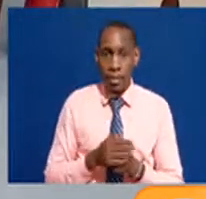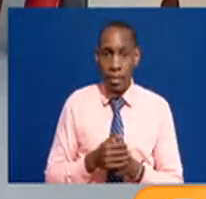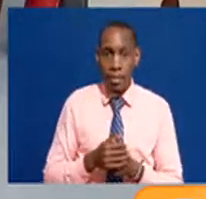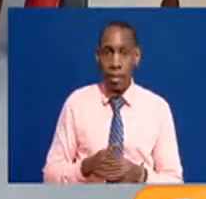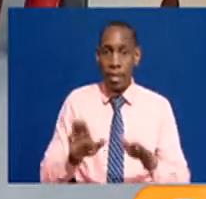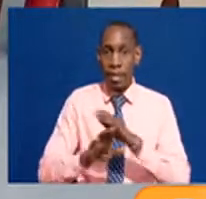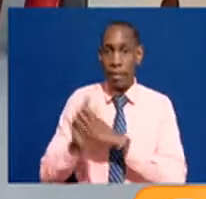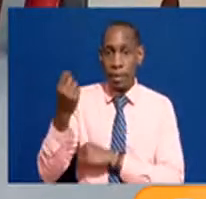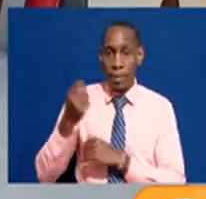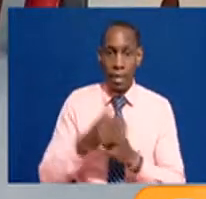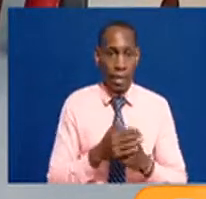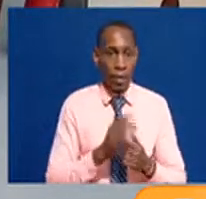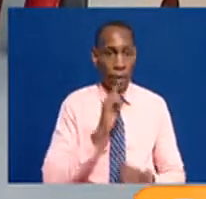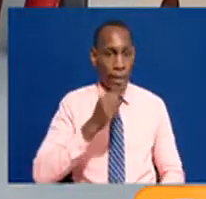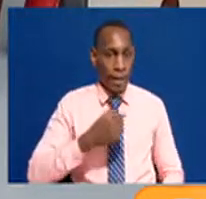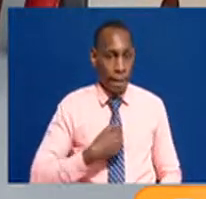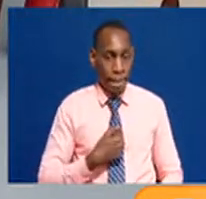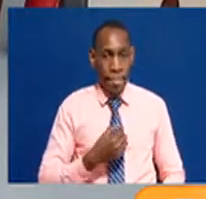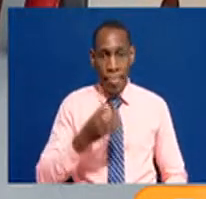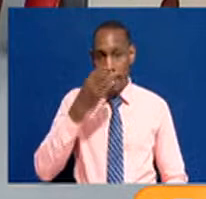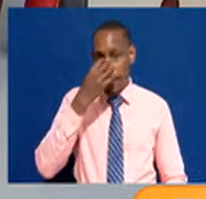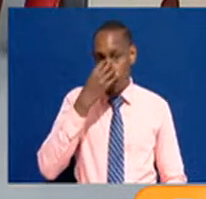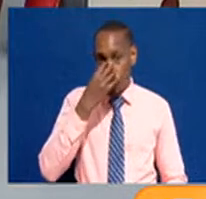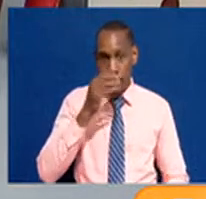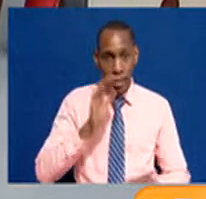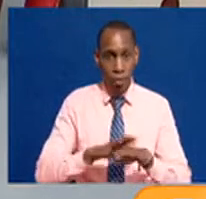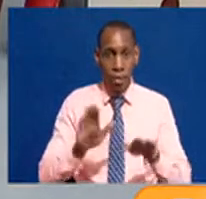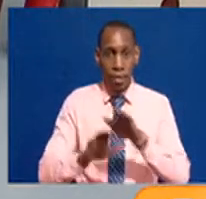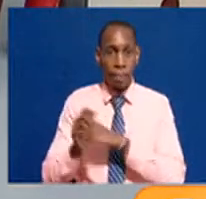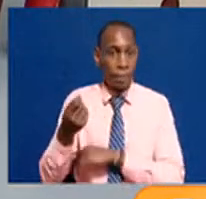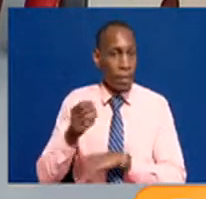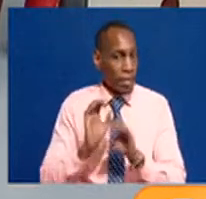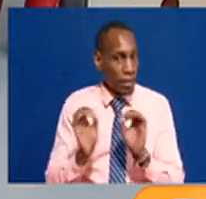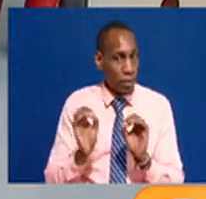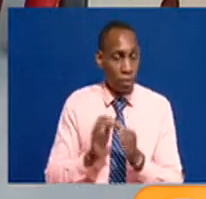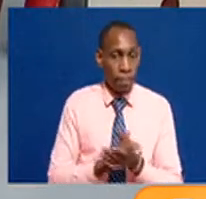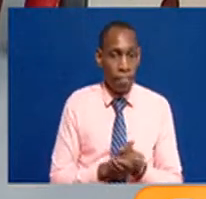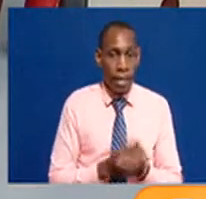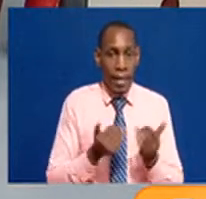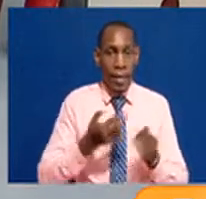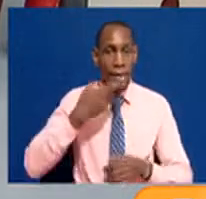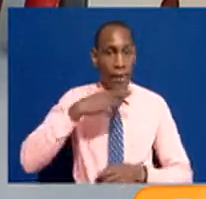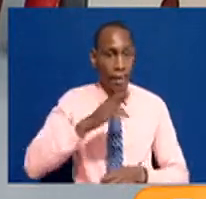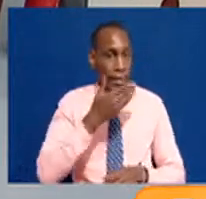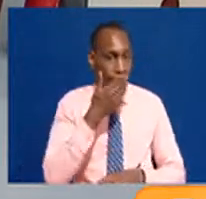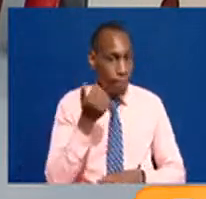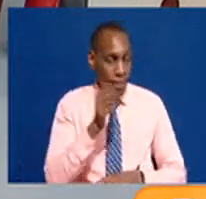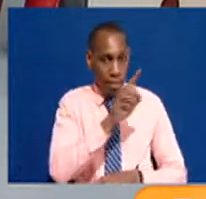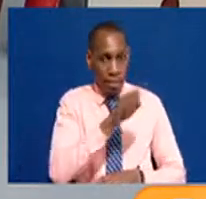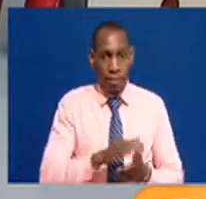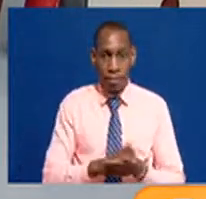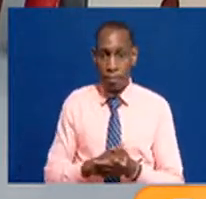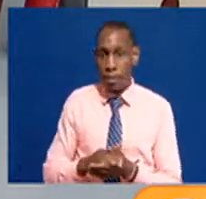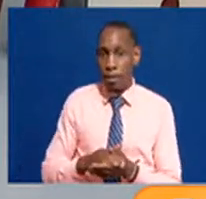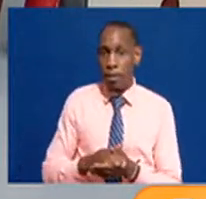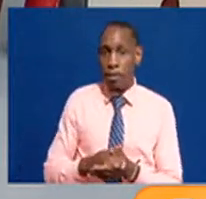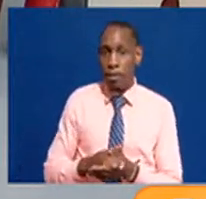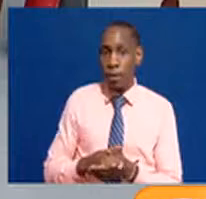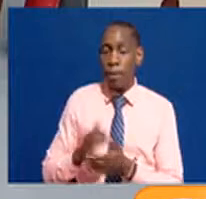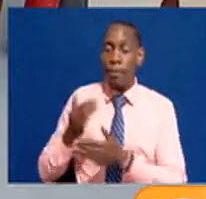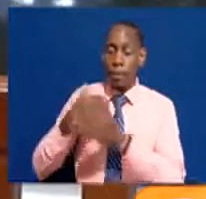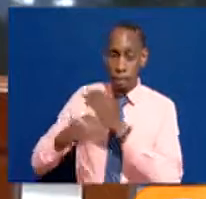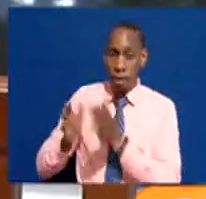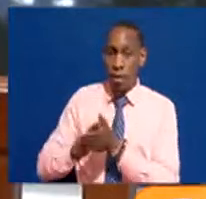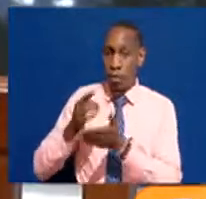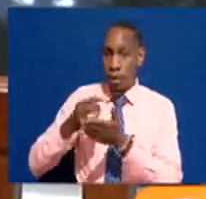president we've got. So you're telling me that William Ruto was not a good deputy president? He was. So Gachagua is the best? He was. But what the